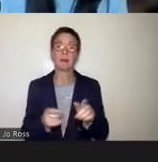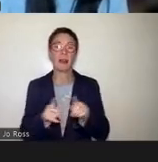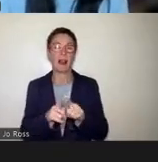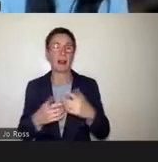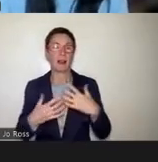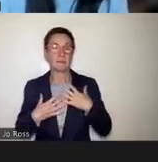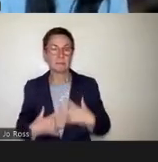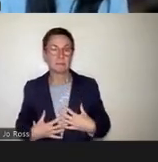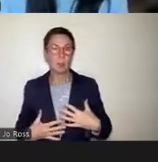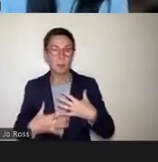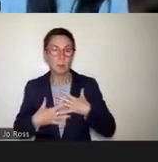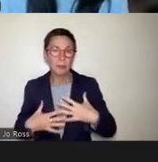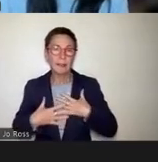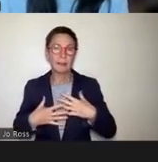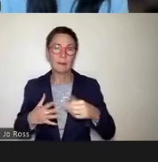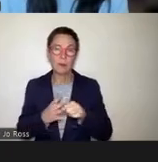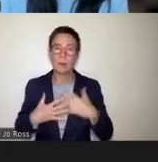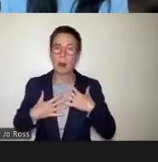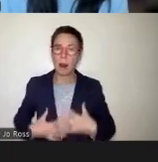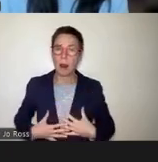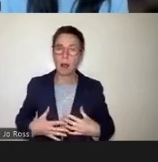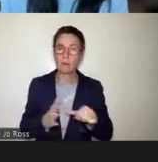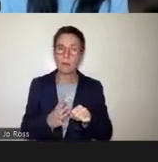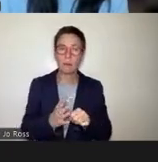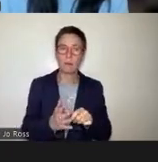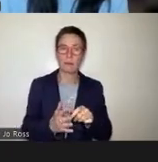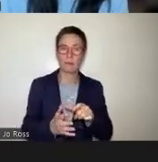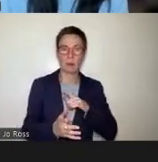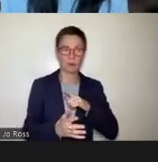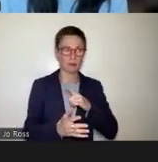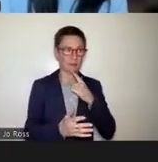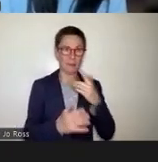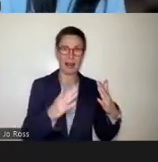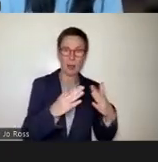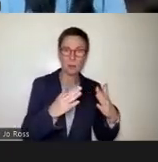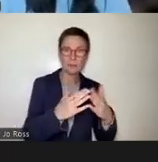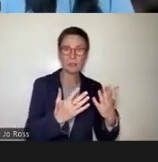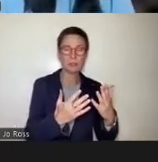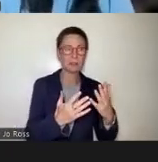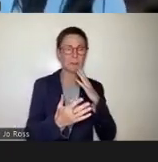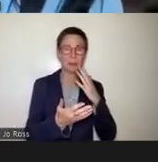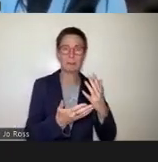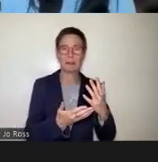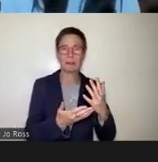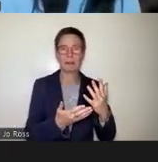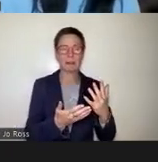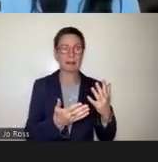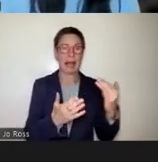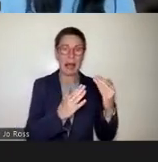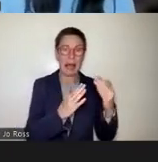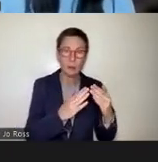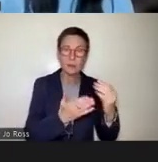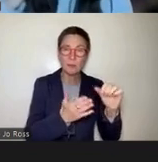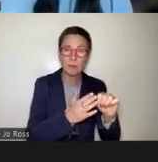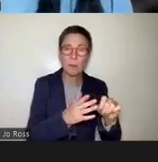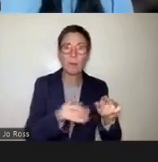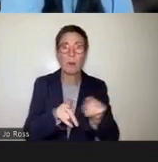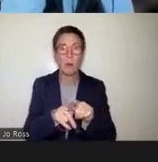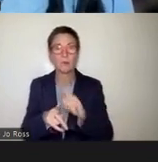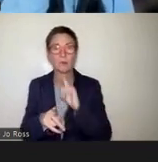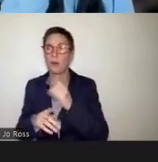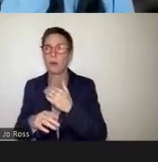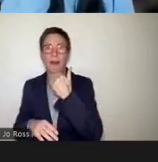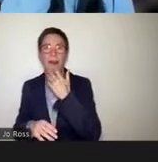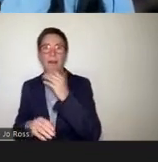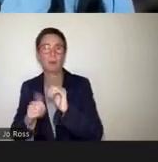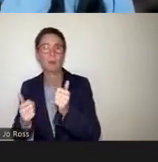issues due to that unfit housing or lack of access to high quality healthcare. In our poverty proofing work, we work